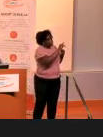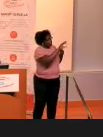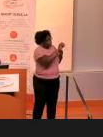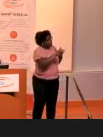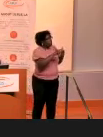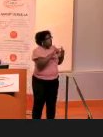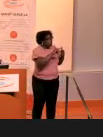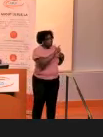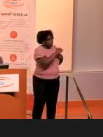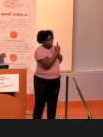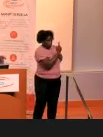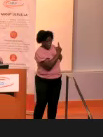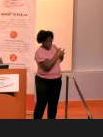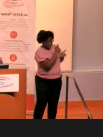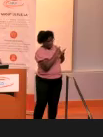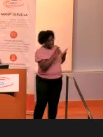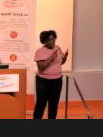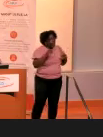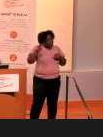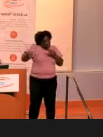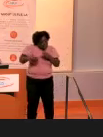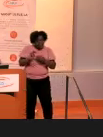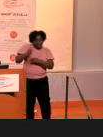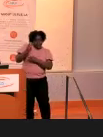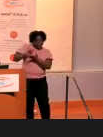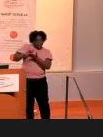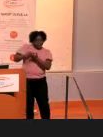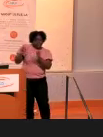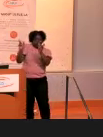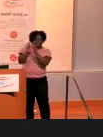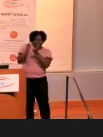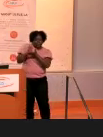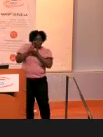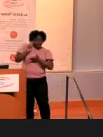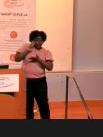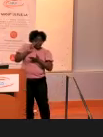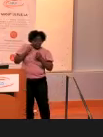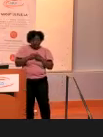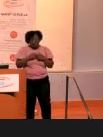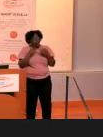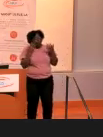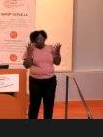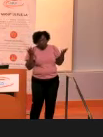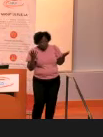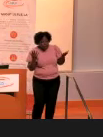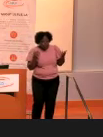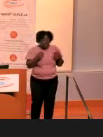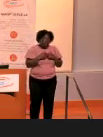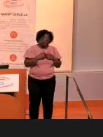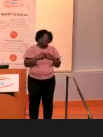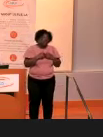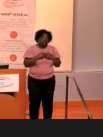do multi-target therapy in addition to the prednisone that you're on. If you've already started and say you've been